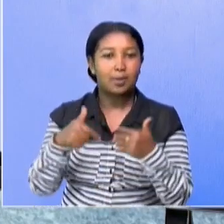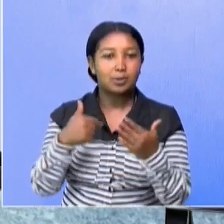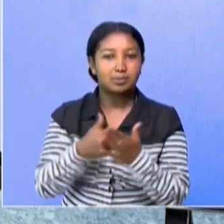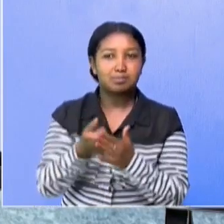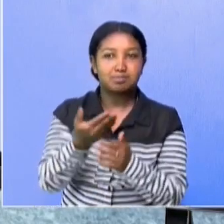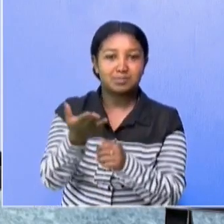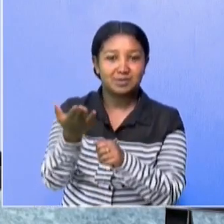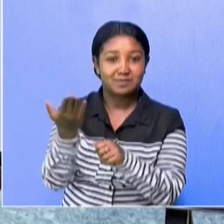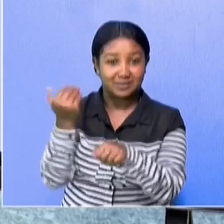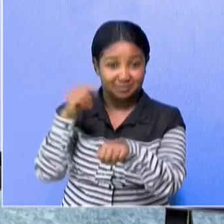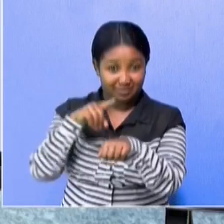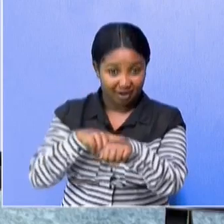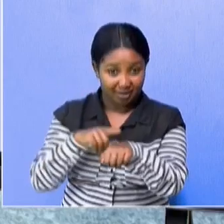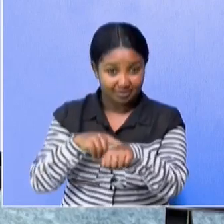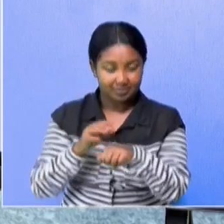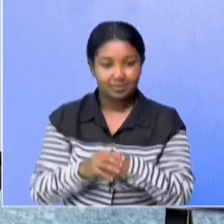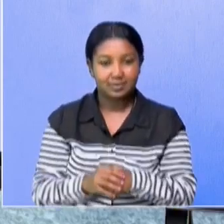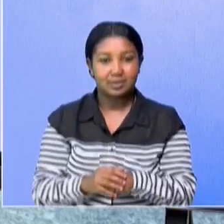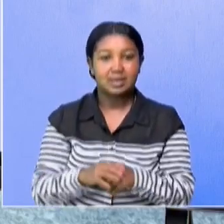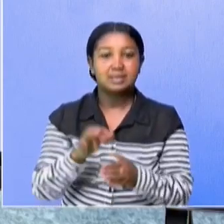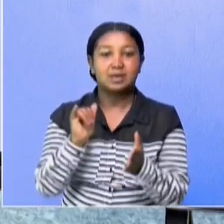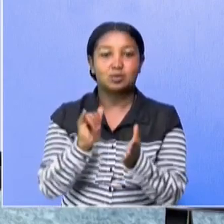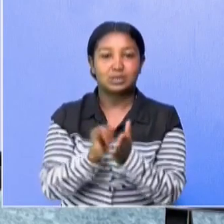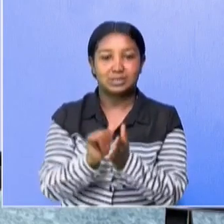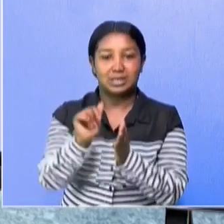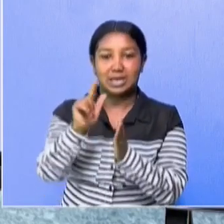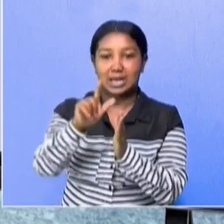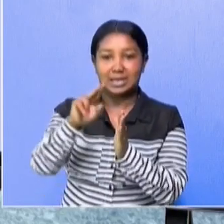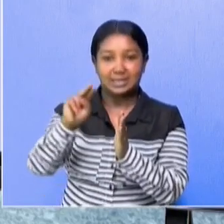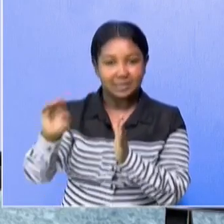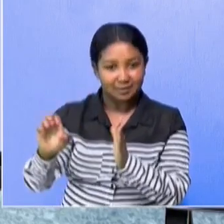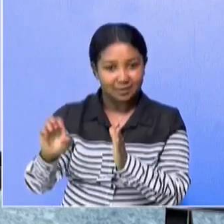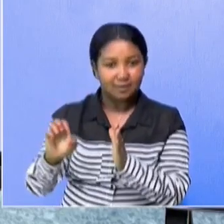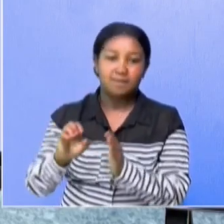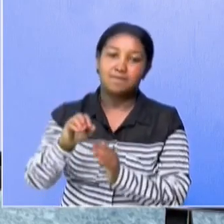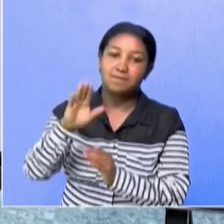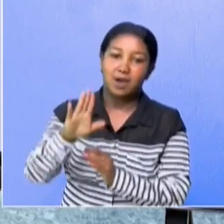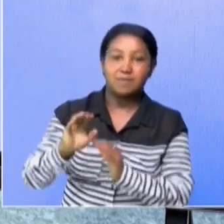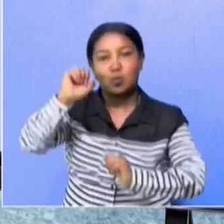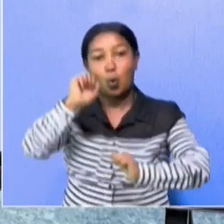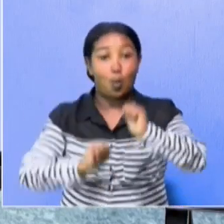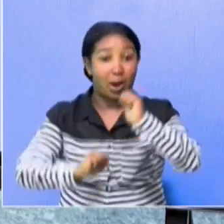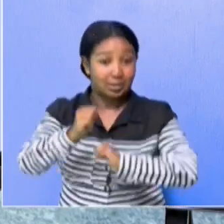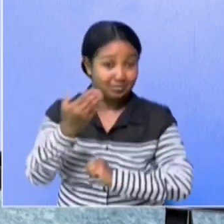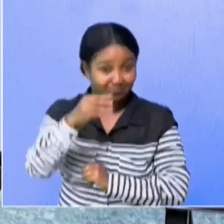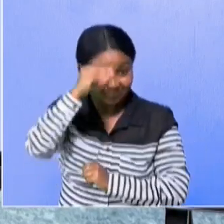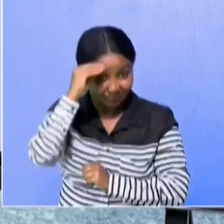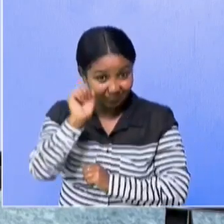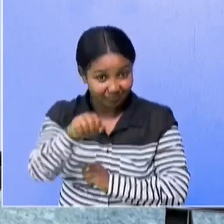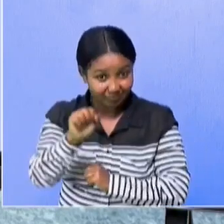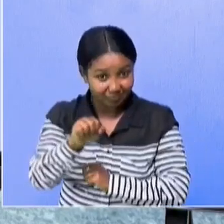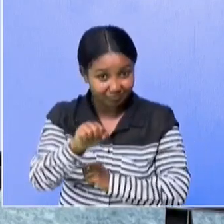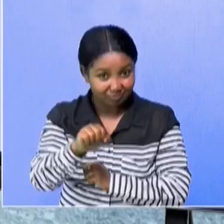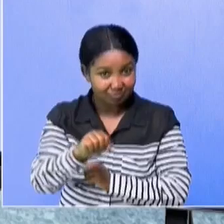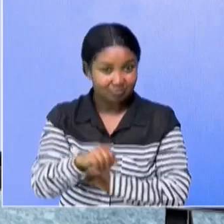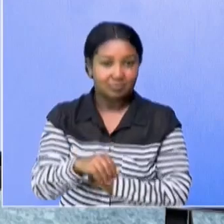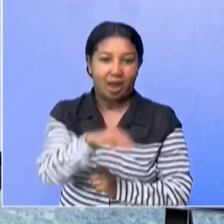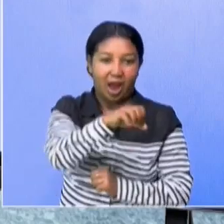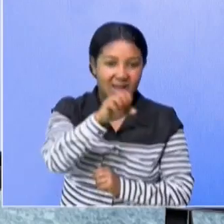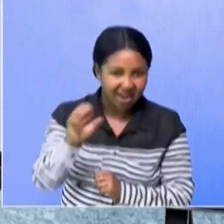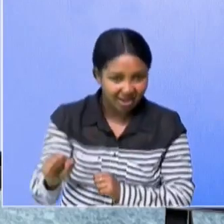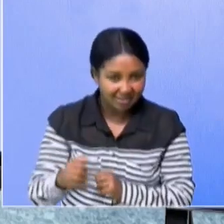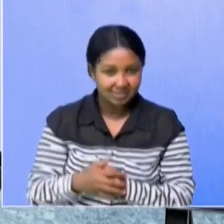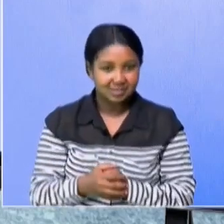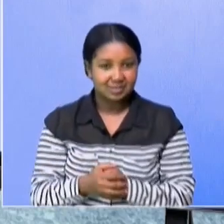previous session, that was lesson 5, we were talking about comparison. That was as a structure